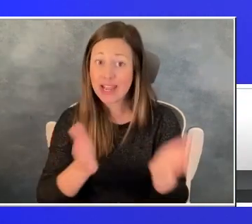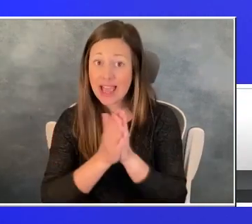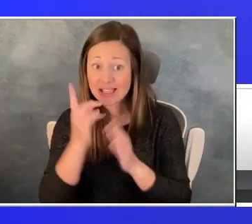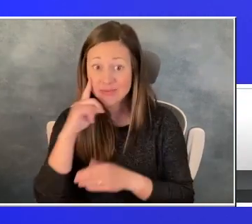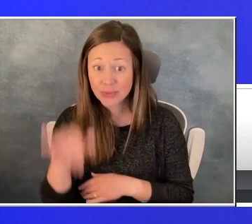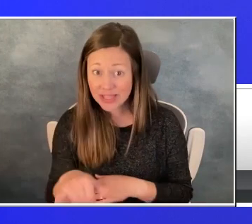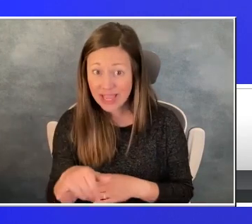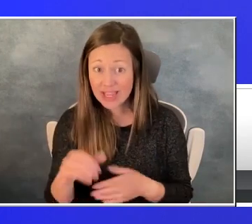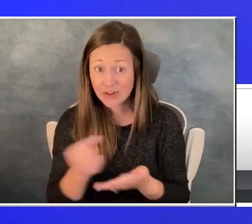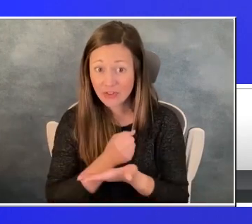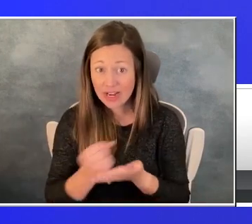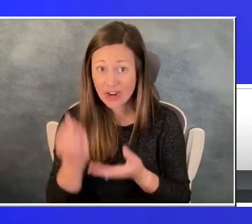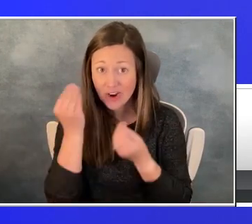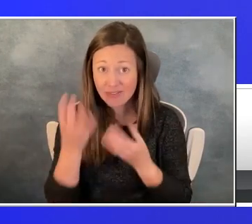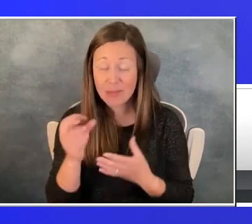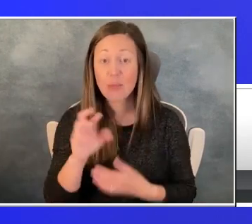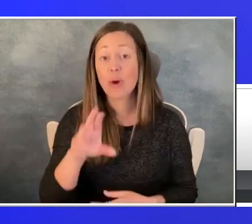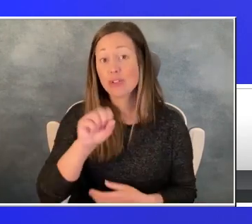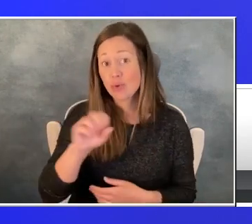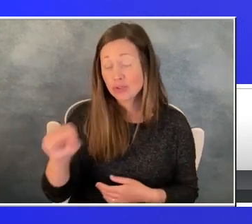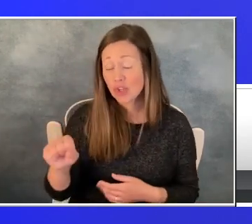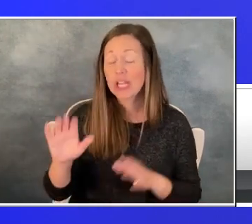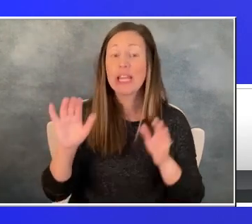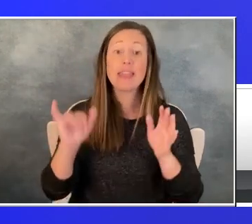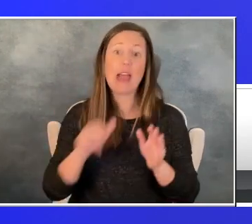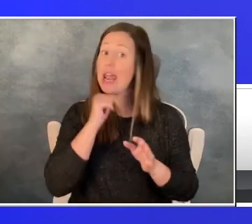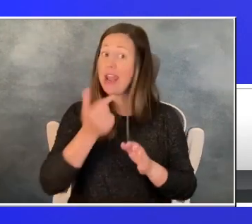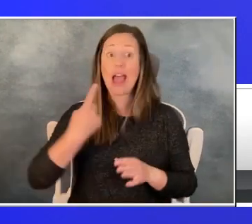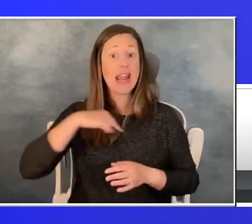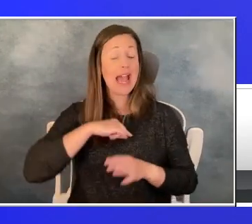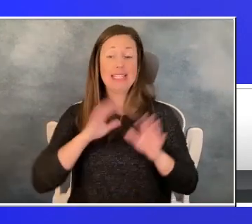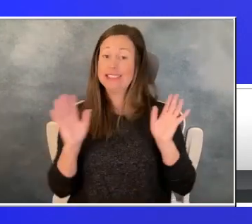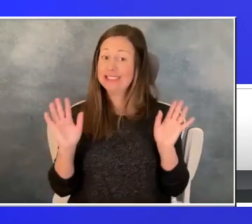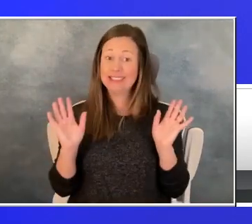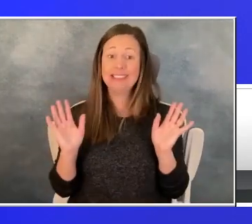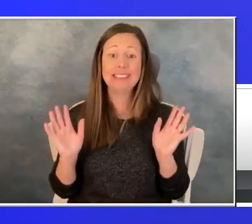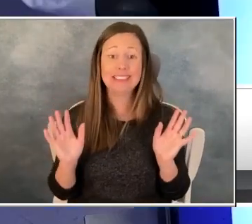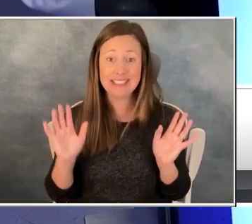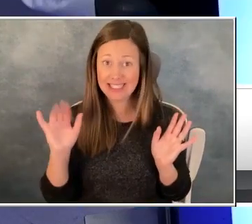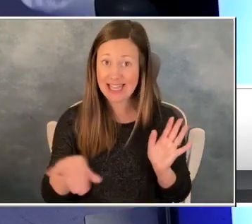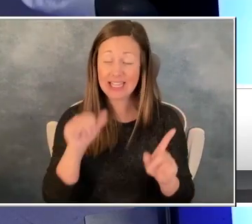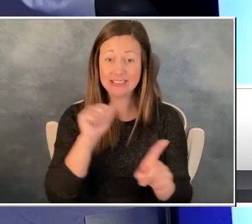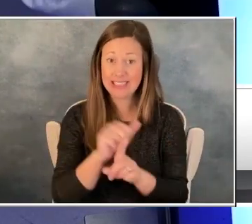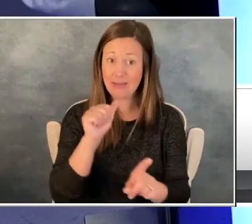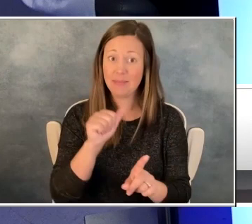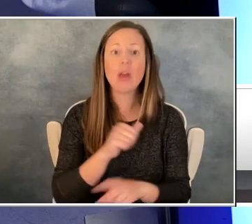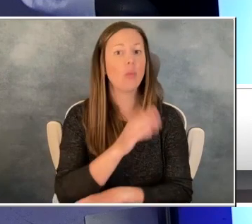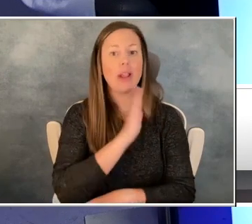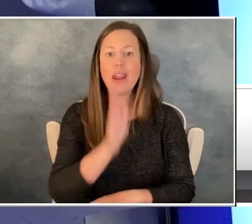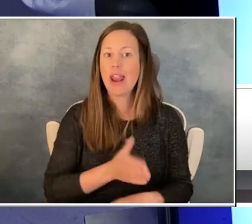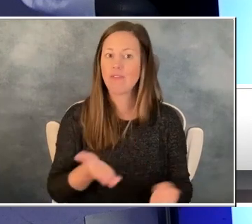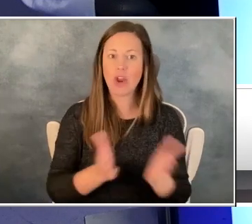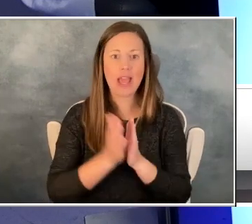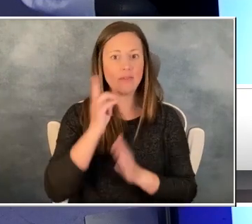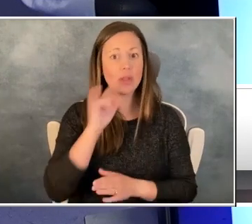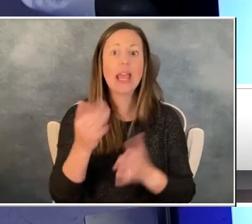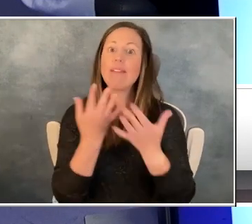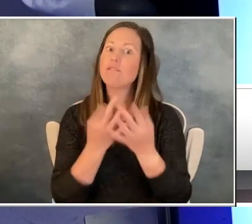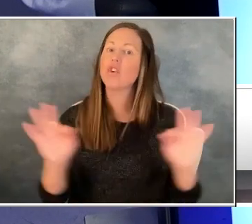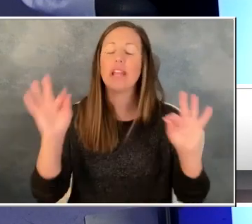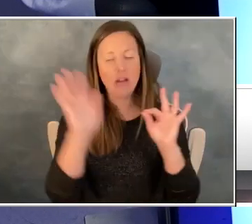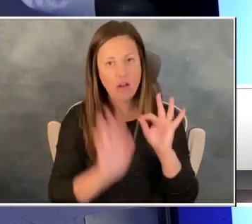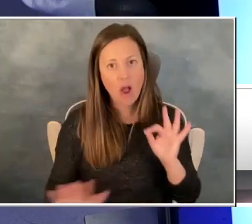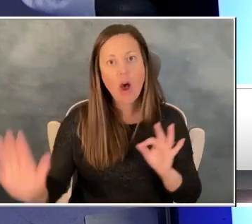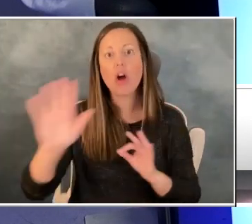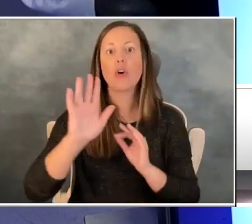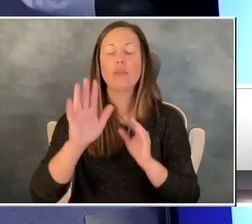information or Social Security, that is not us. So it is completely free. No, we'll never ask for any of that type. It is free nationwide. It is.